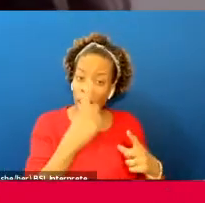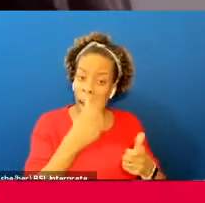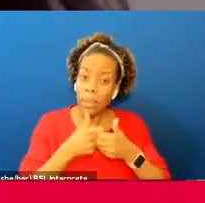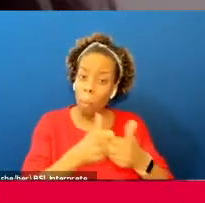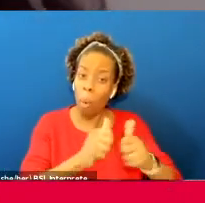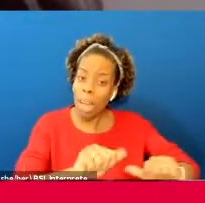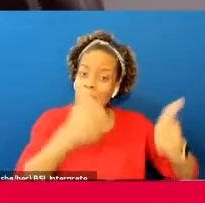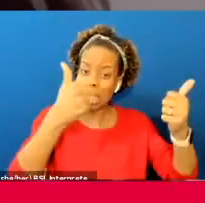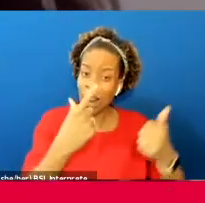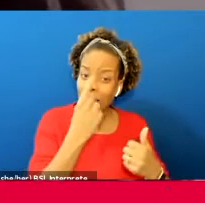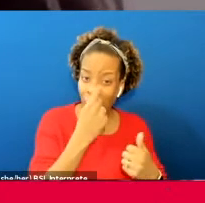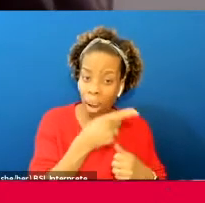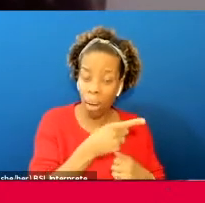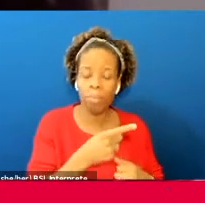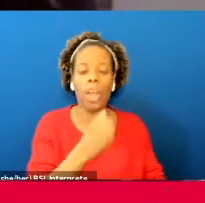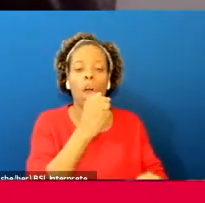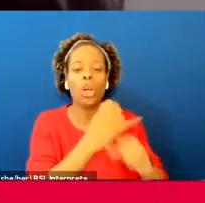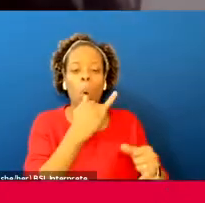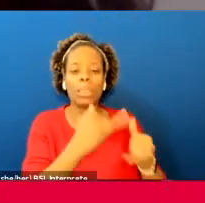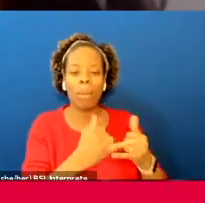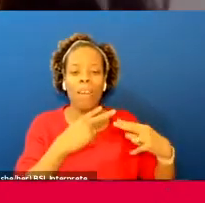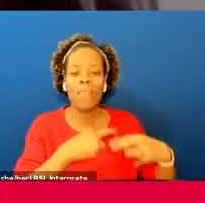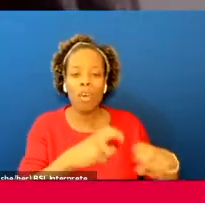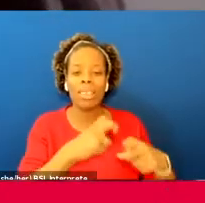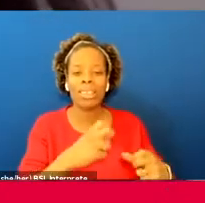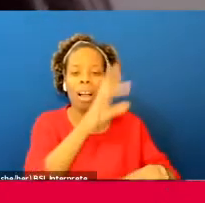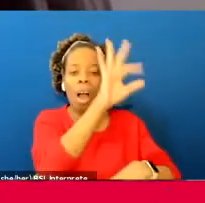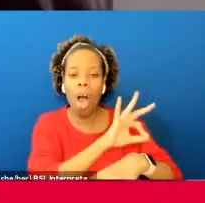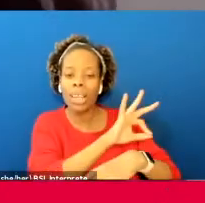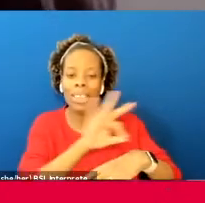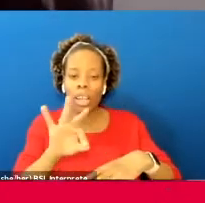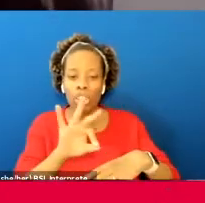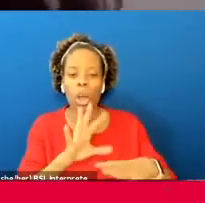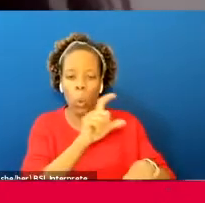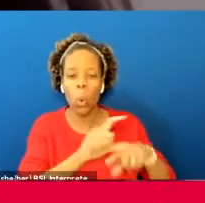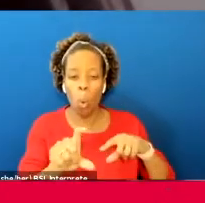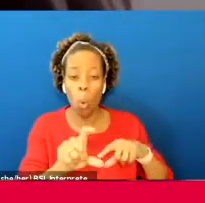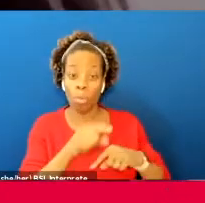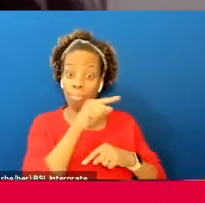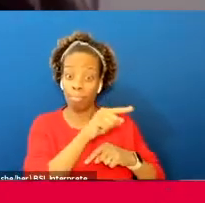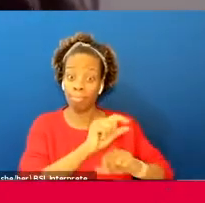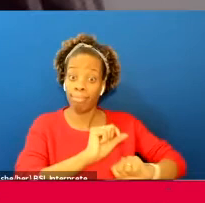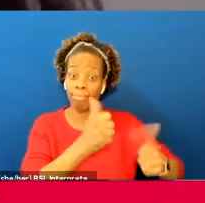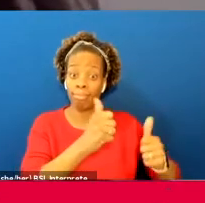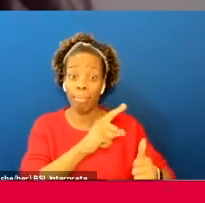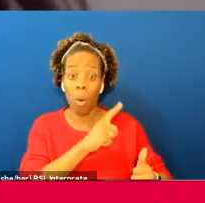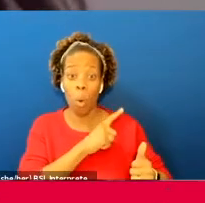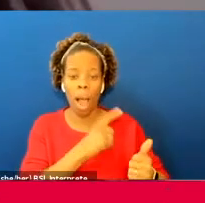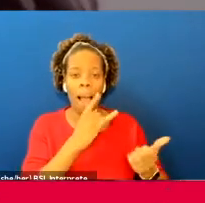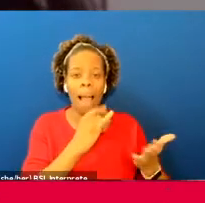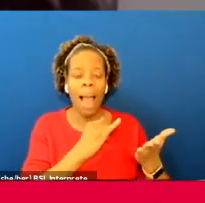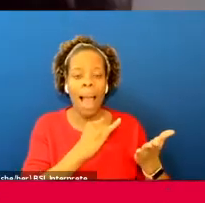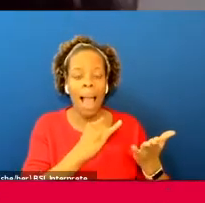example, at Goldsmiths, the forensic architecture course was intrinsic in exposing what was known as the Hannibal